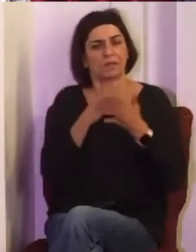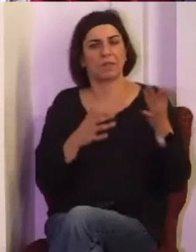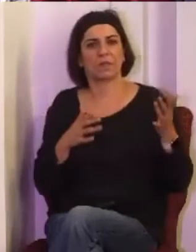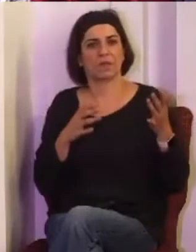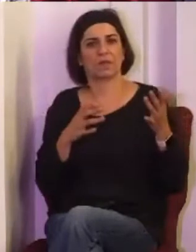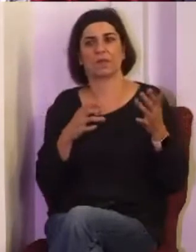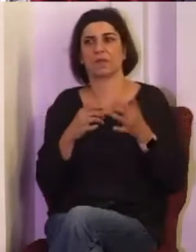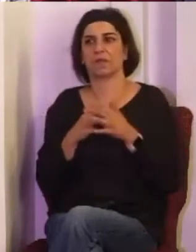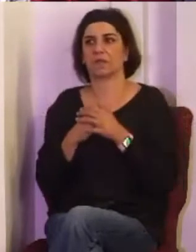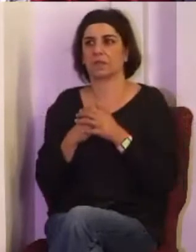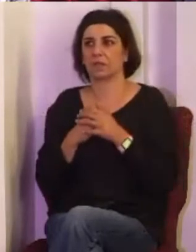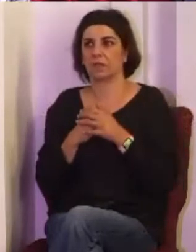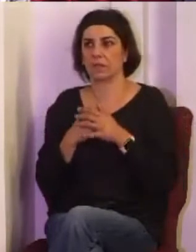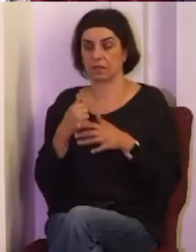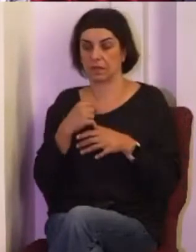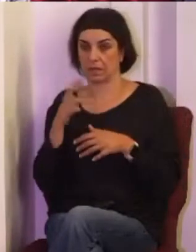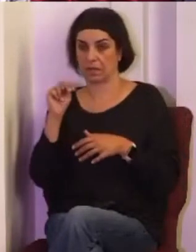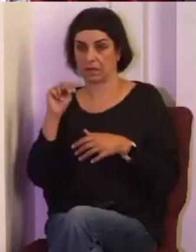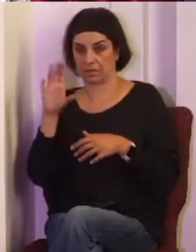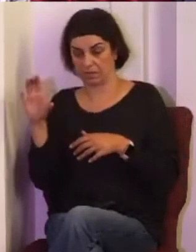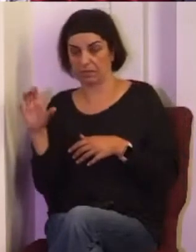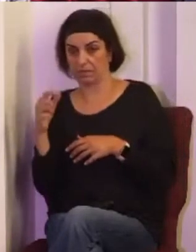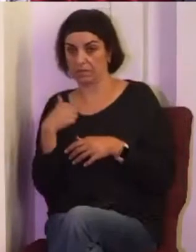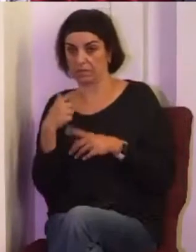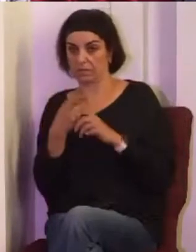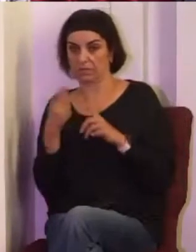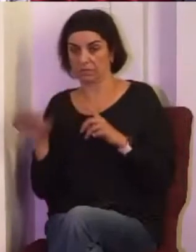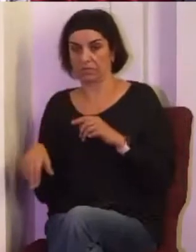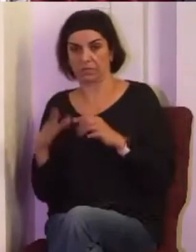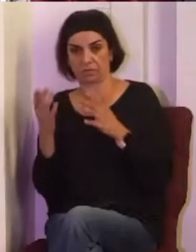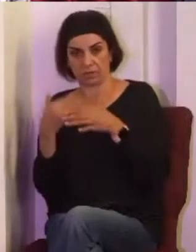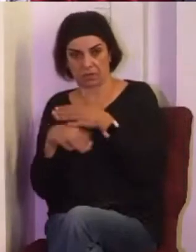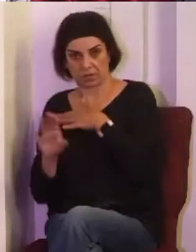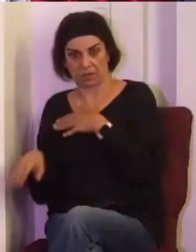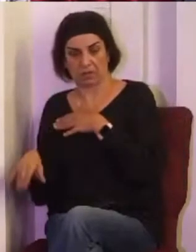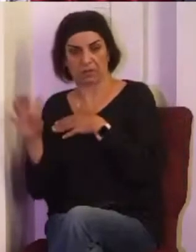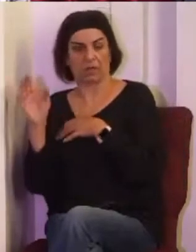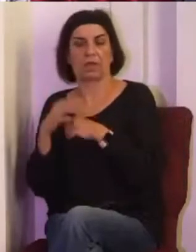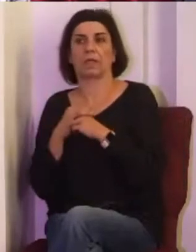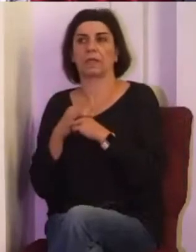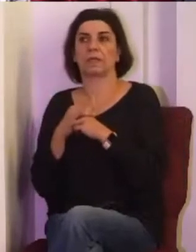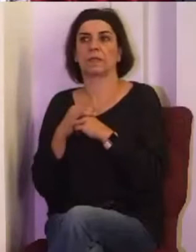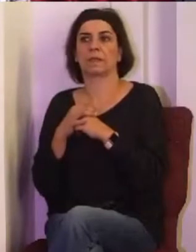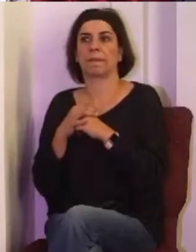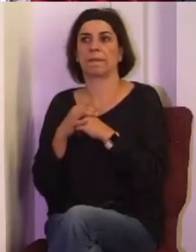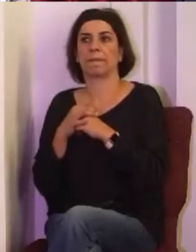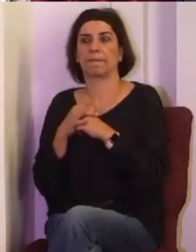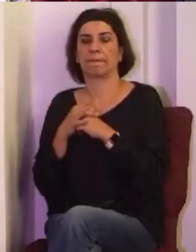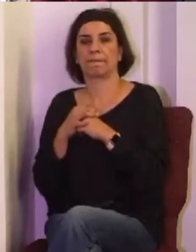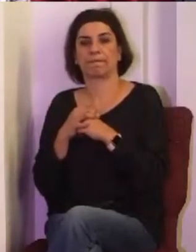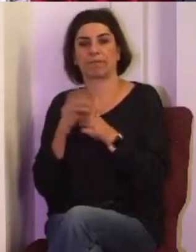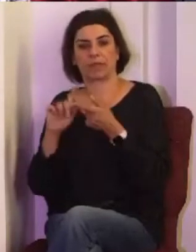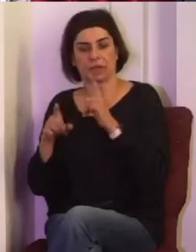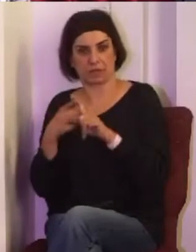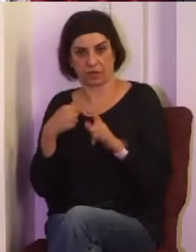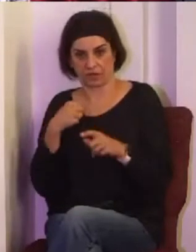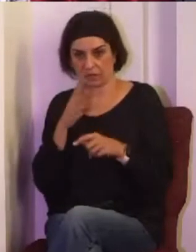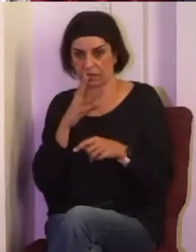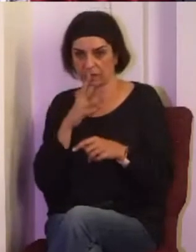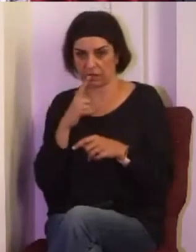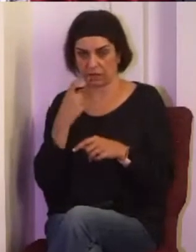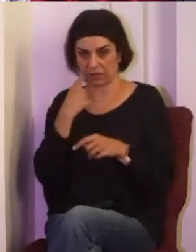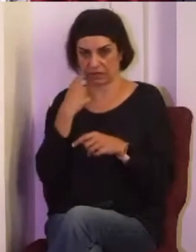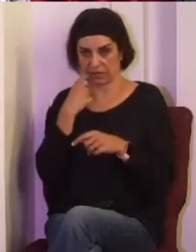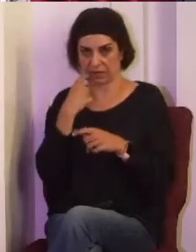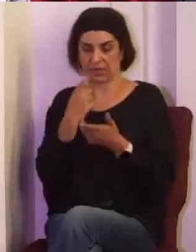where I'm a North Carolinian. I was talking to a friend of mine this past week who lives in North Carolina, and He